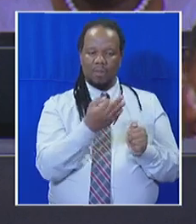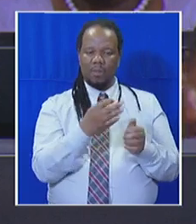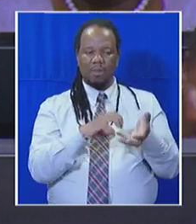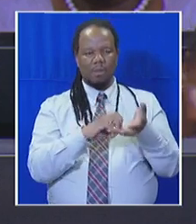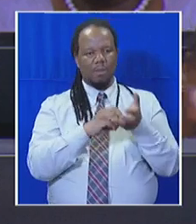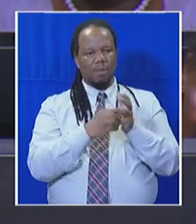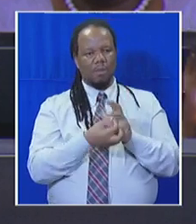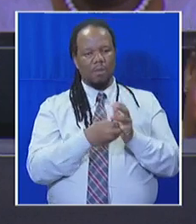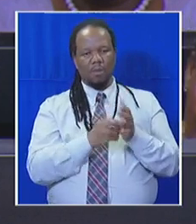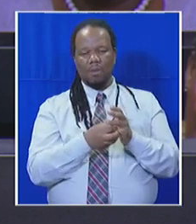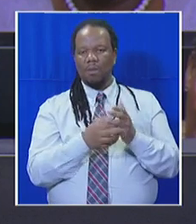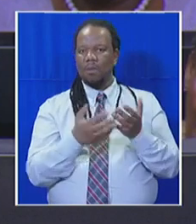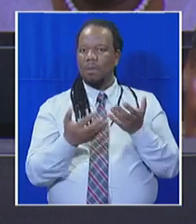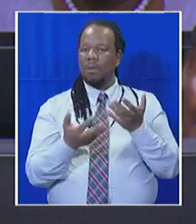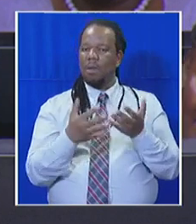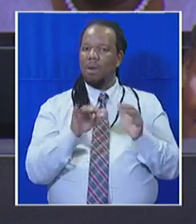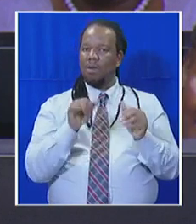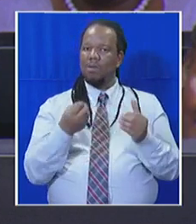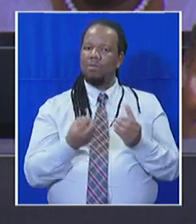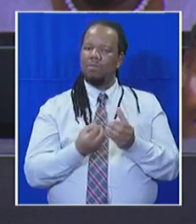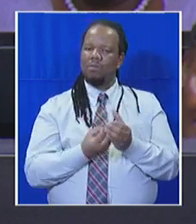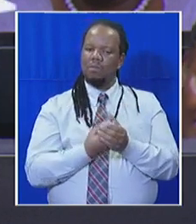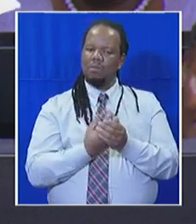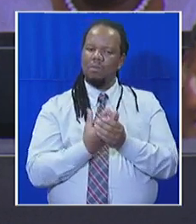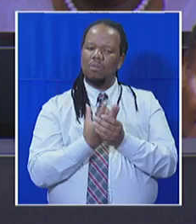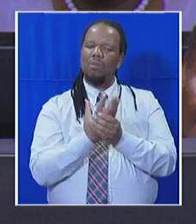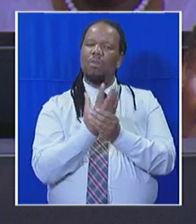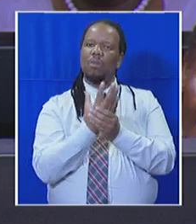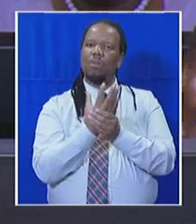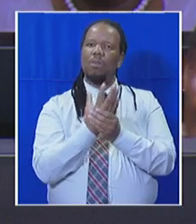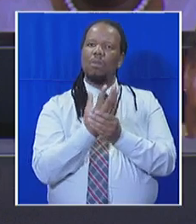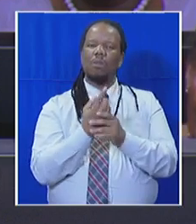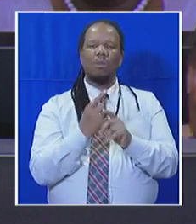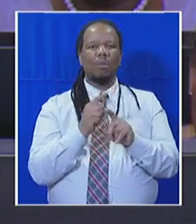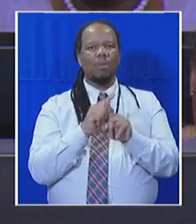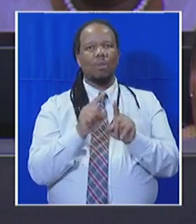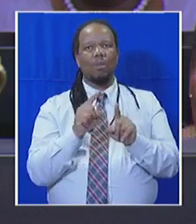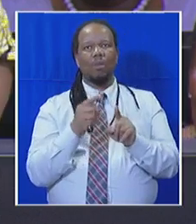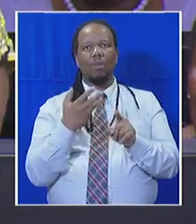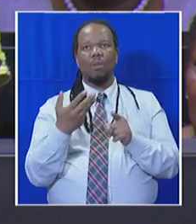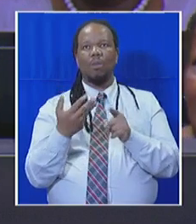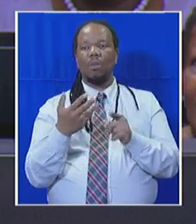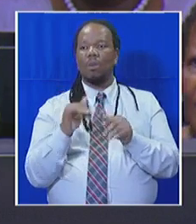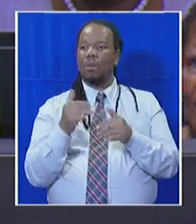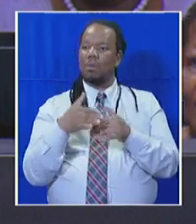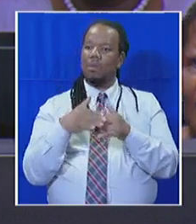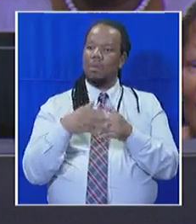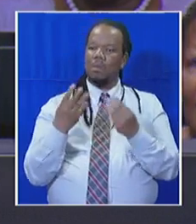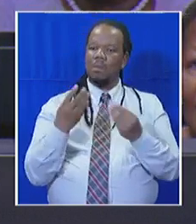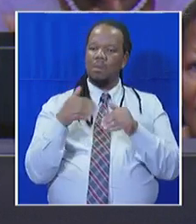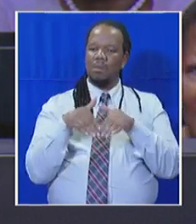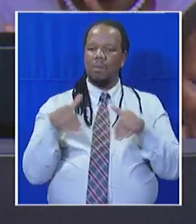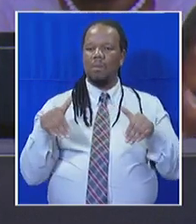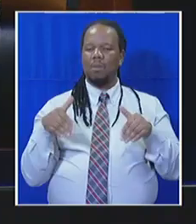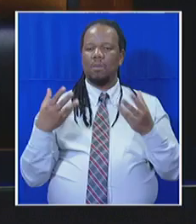stimulate inclusive growth to deal with the rising unemployment. I thank you.